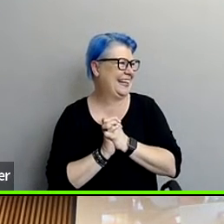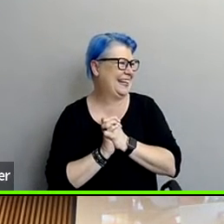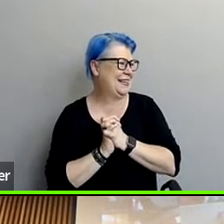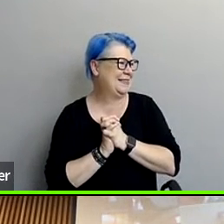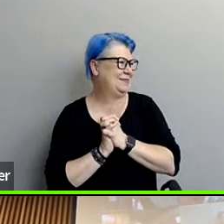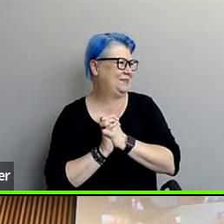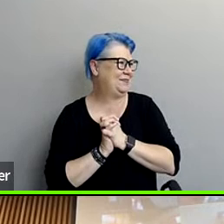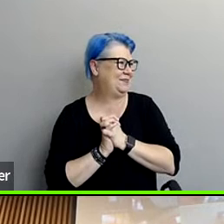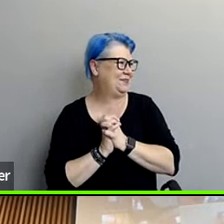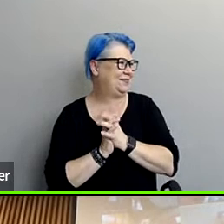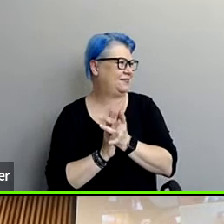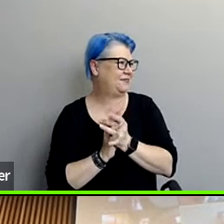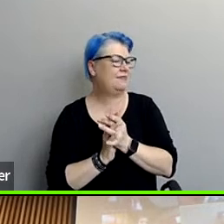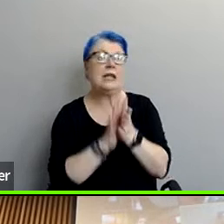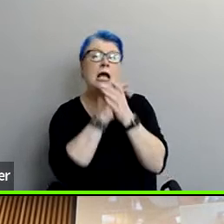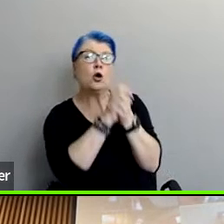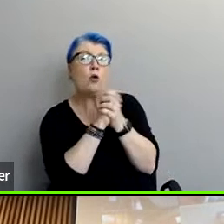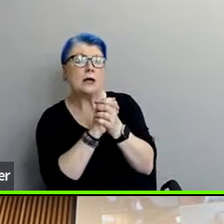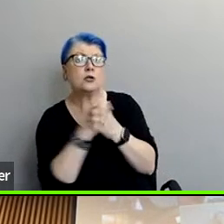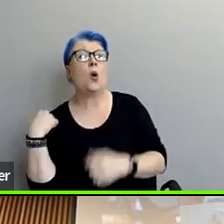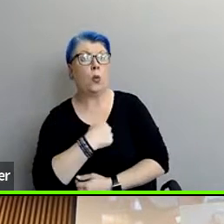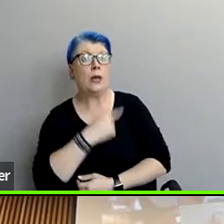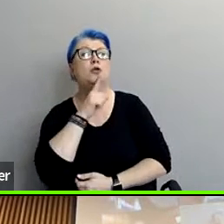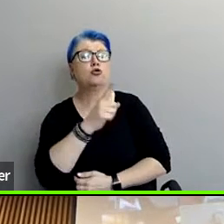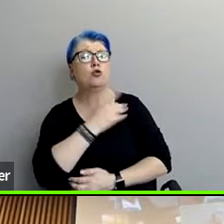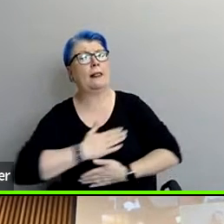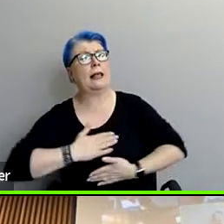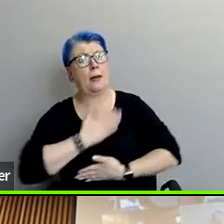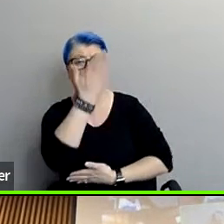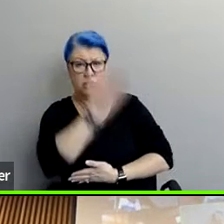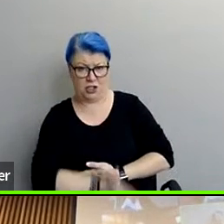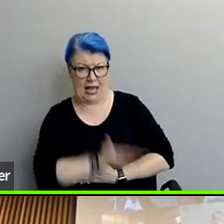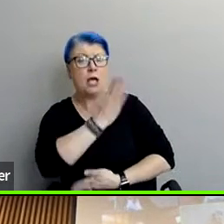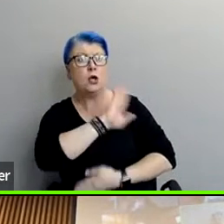All right, guys, thank you. Appreciate you. Thank you.